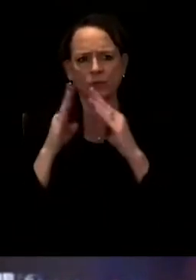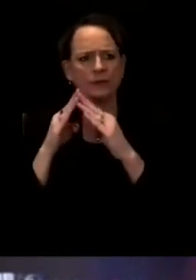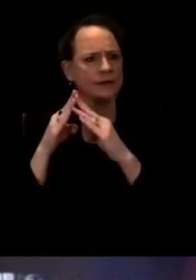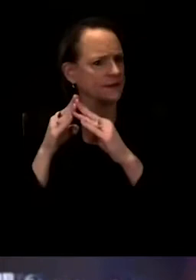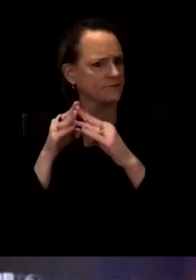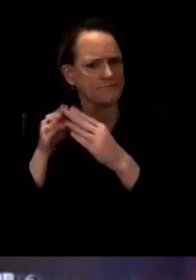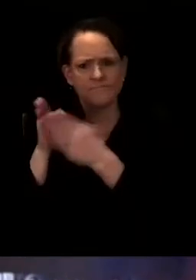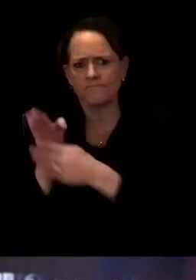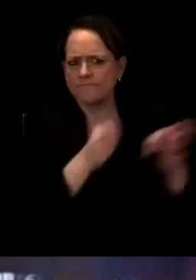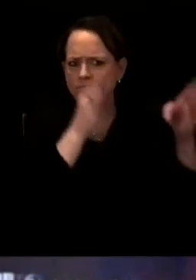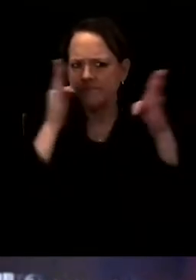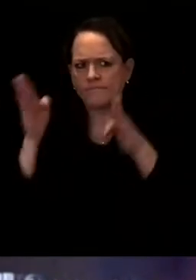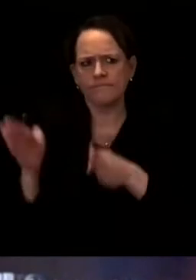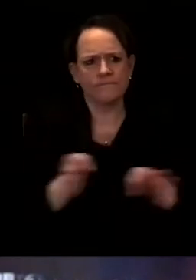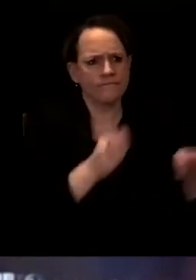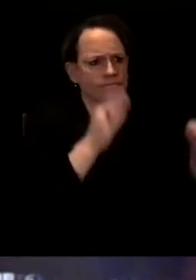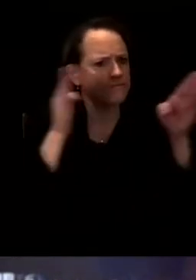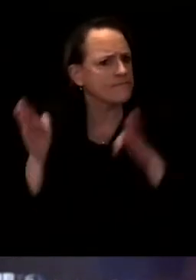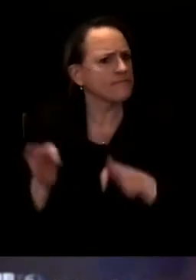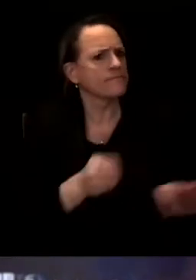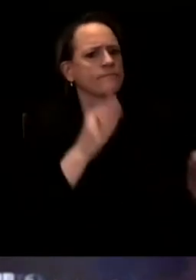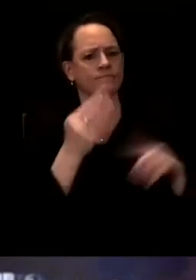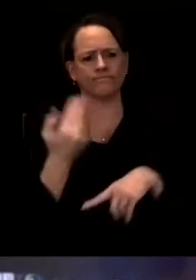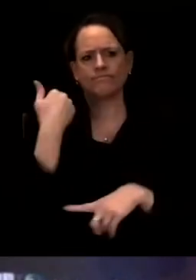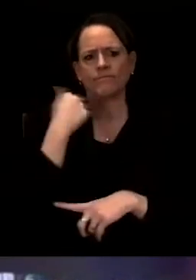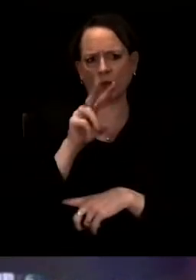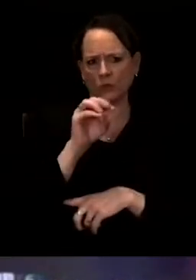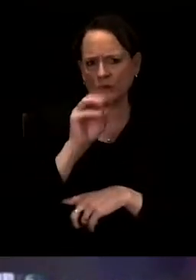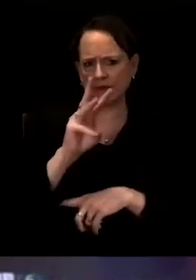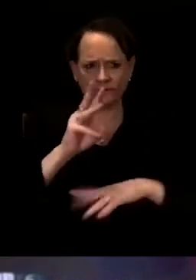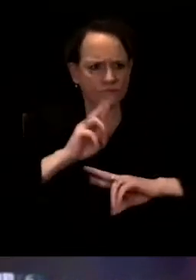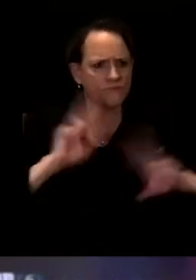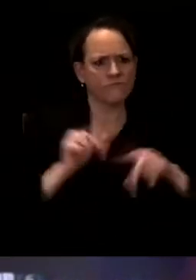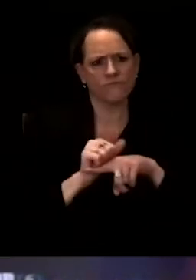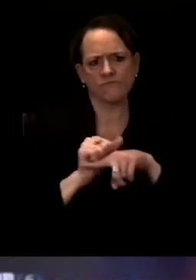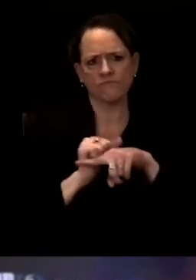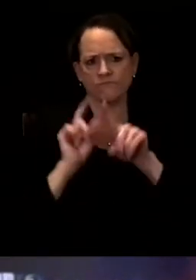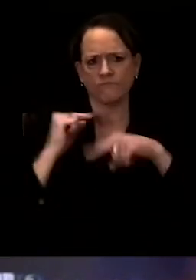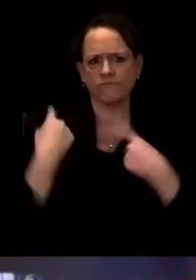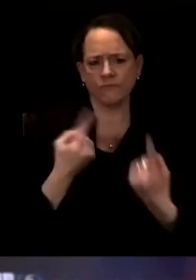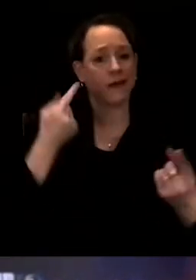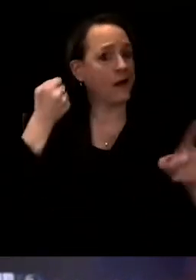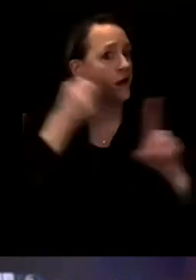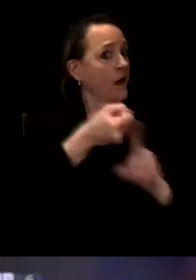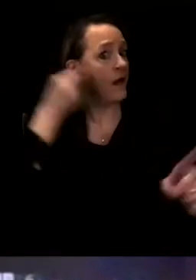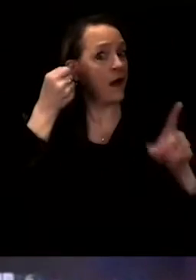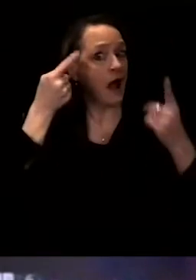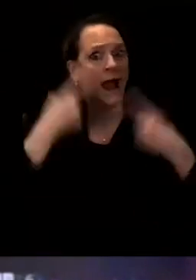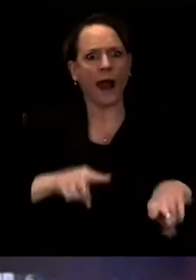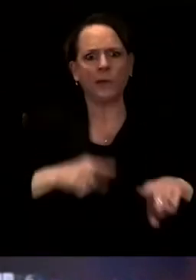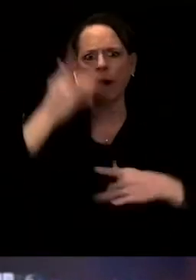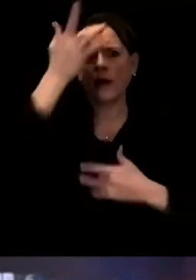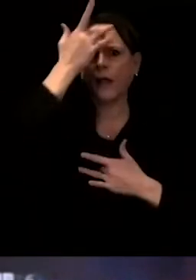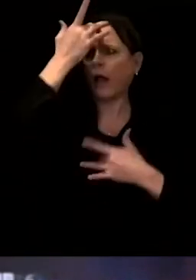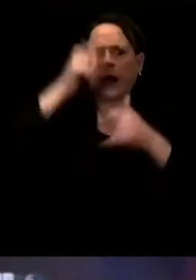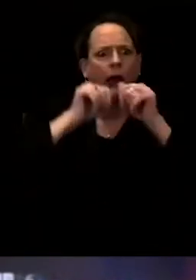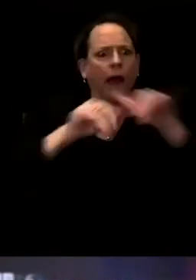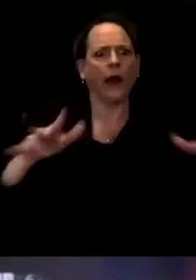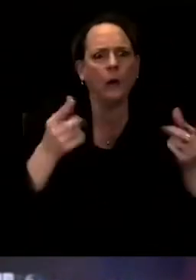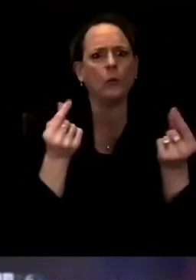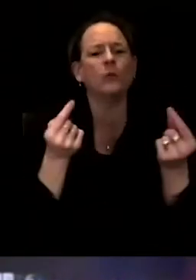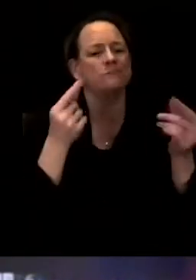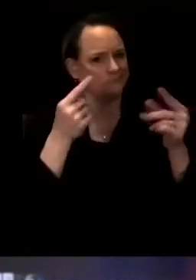and exercising to be prepared for a moment just like this. And to be